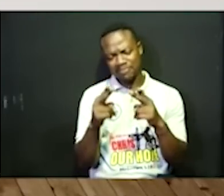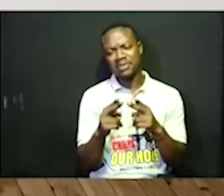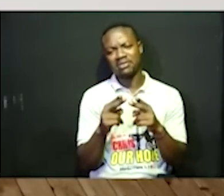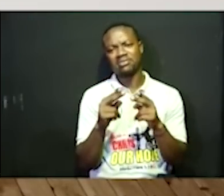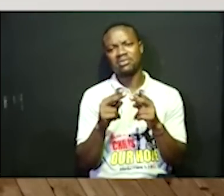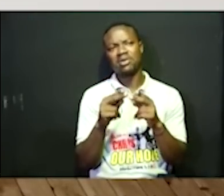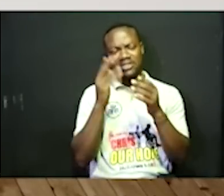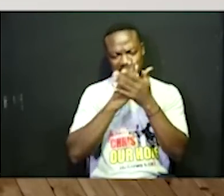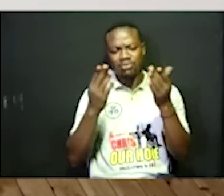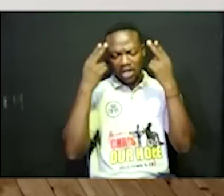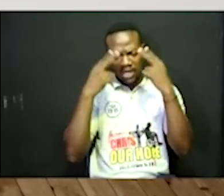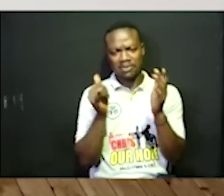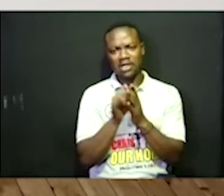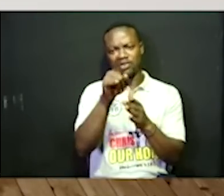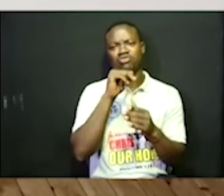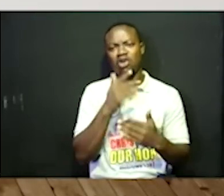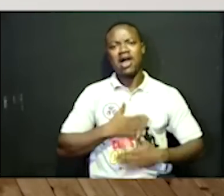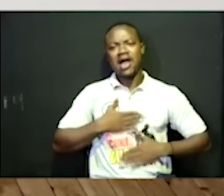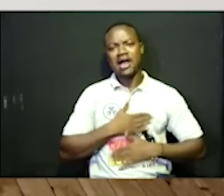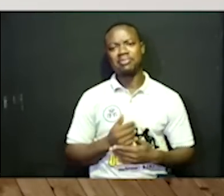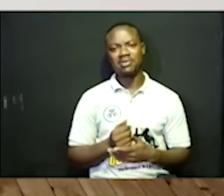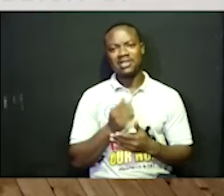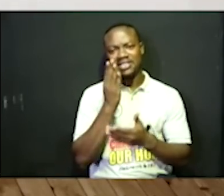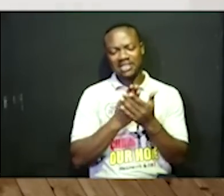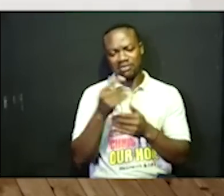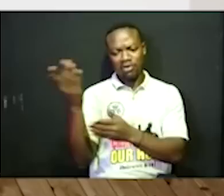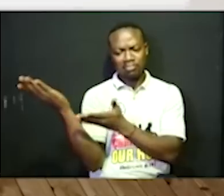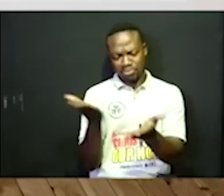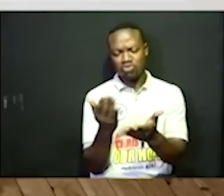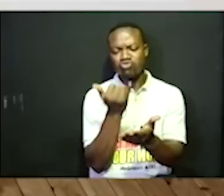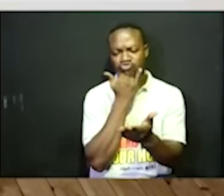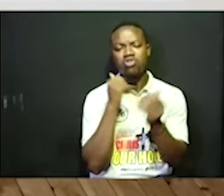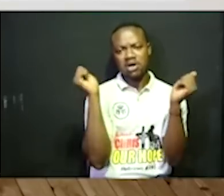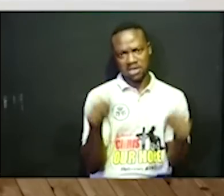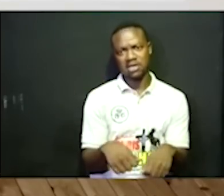please you. Something will cause a transgression or a wrong.